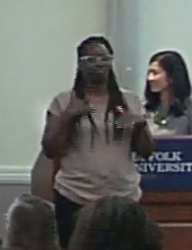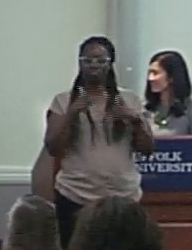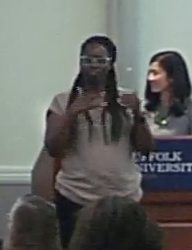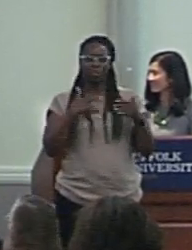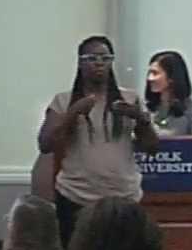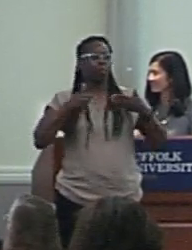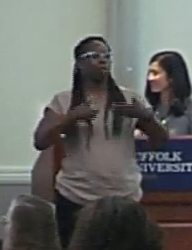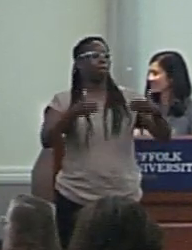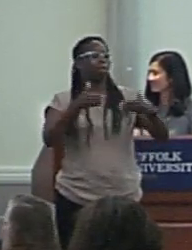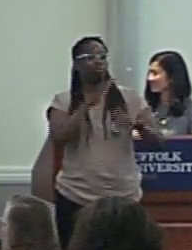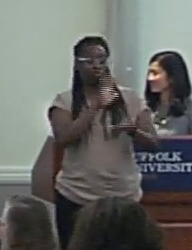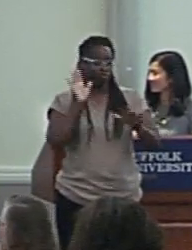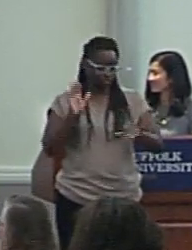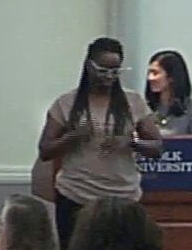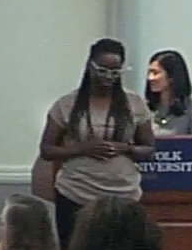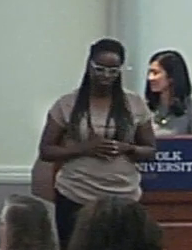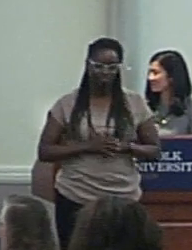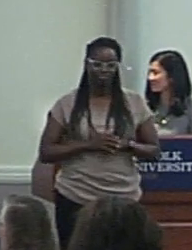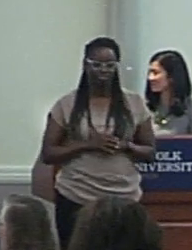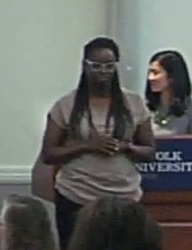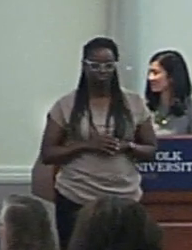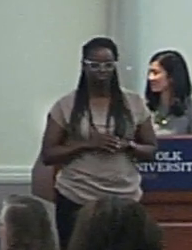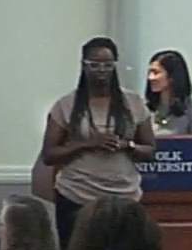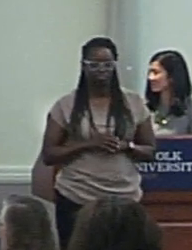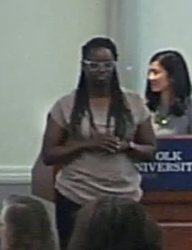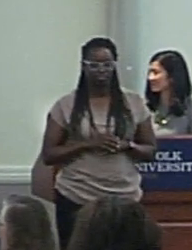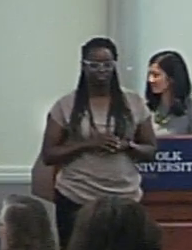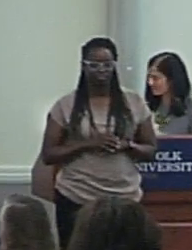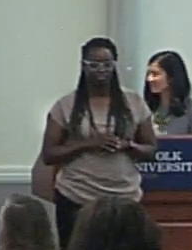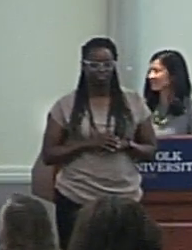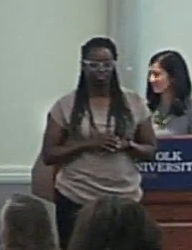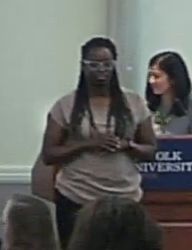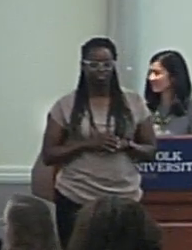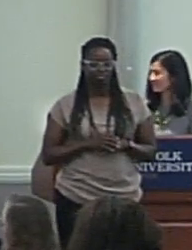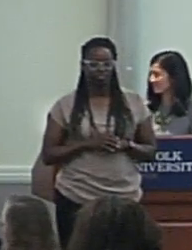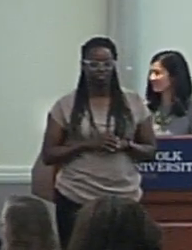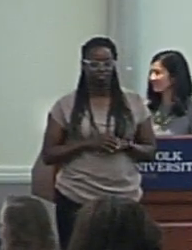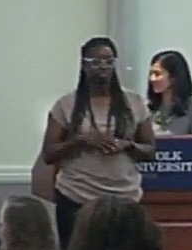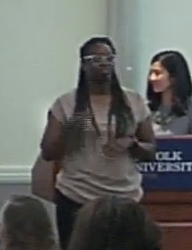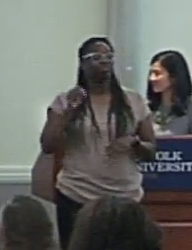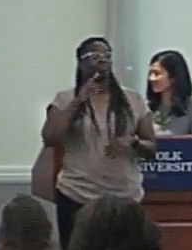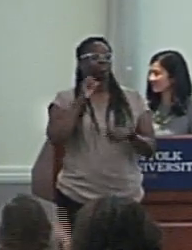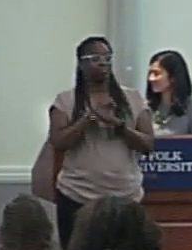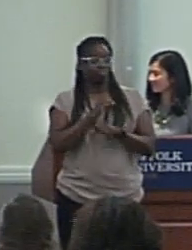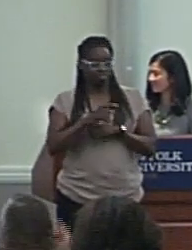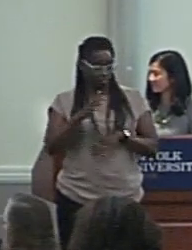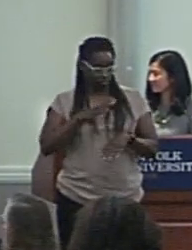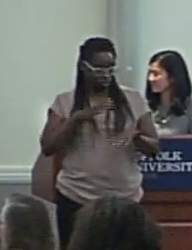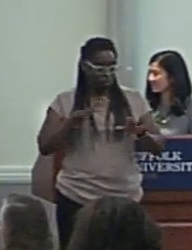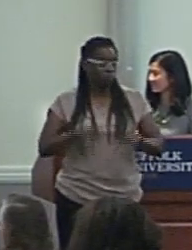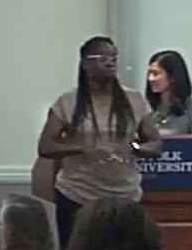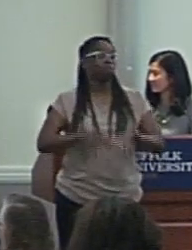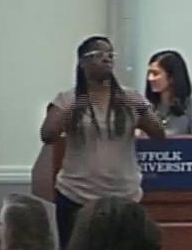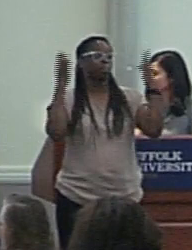know subsequently that it then officially opened. And one of